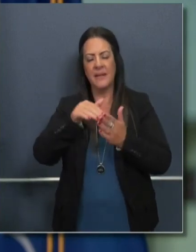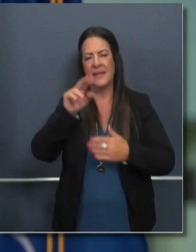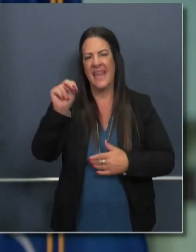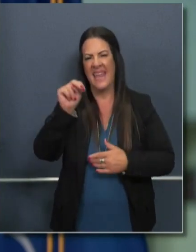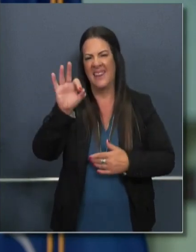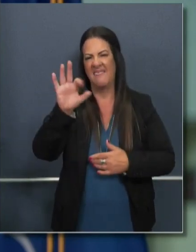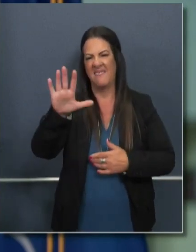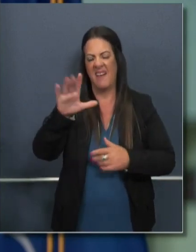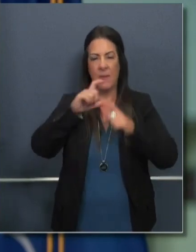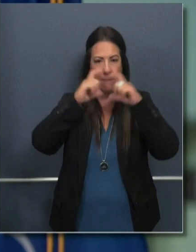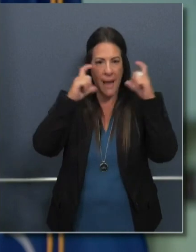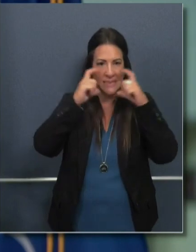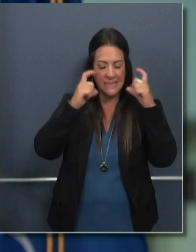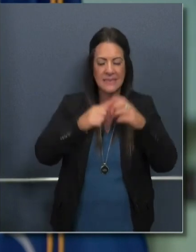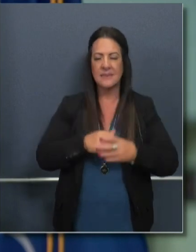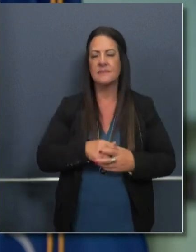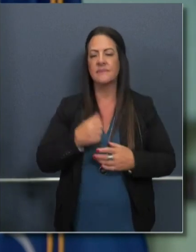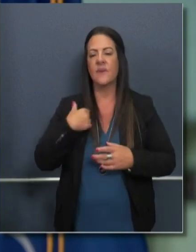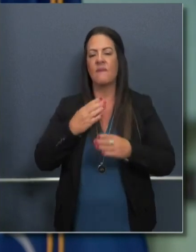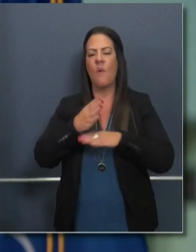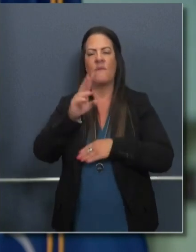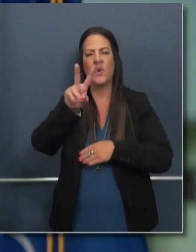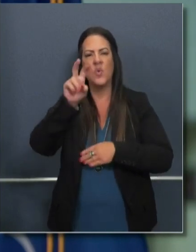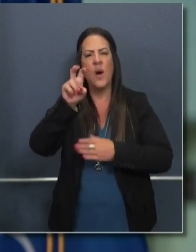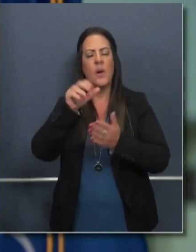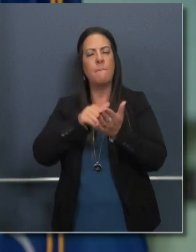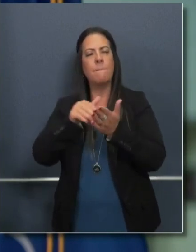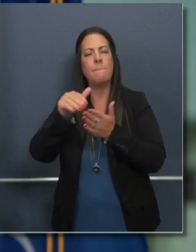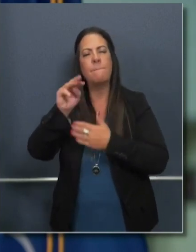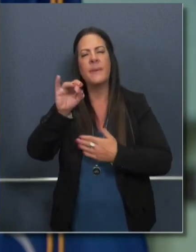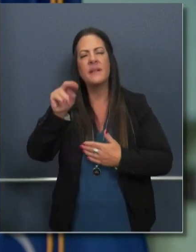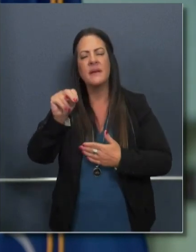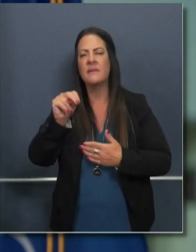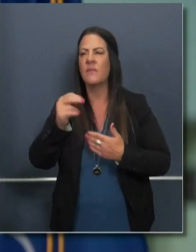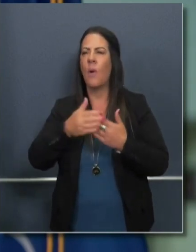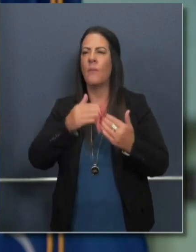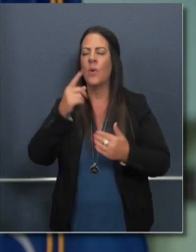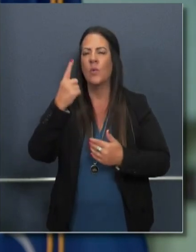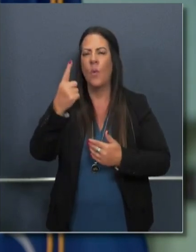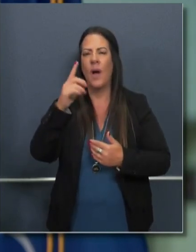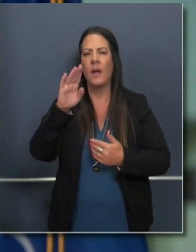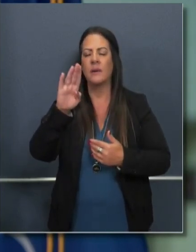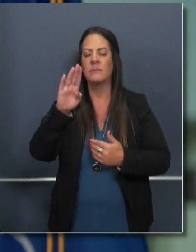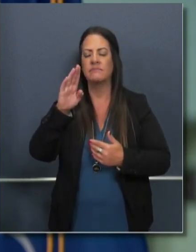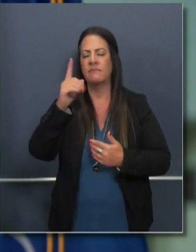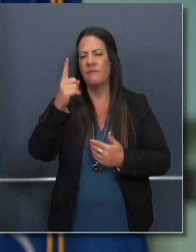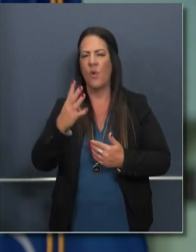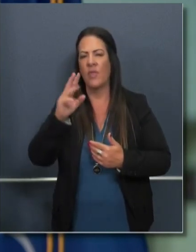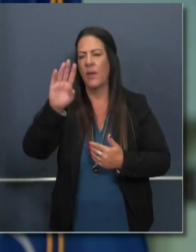masks. We have over 200 million, close to $250 million to be exact,